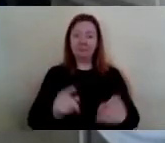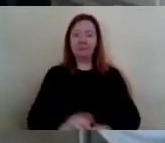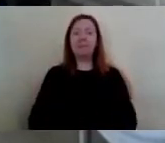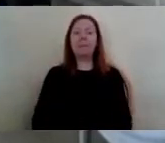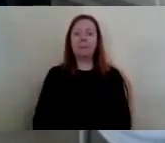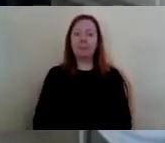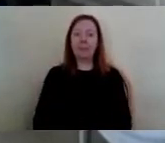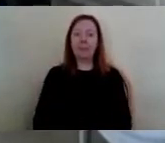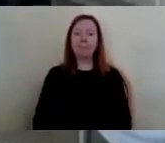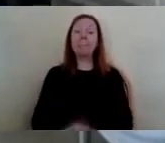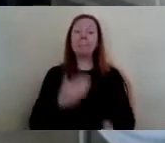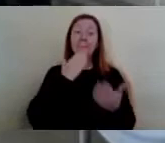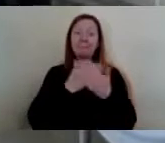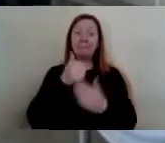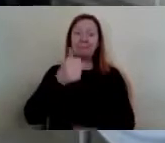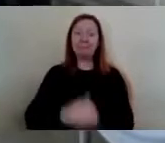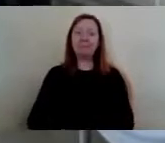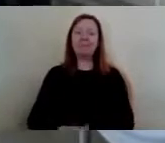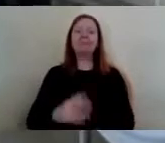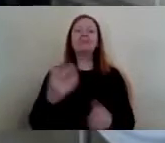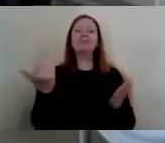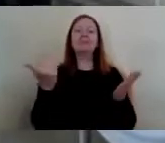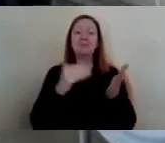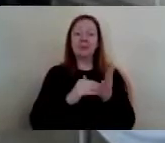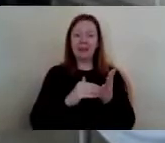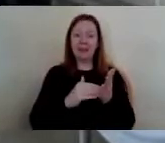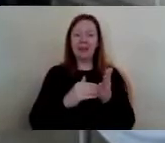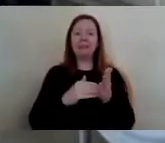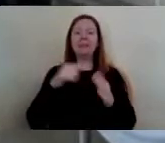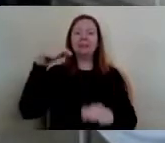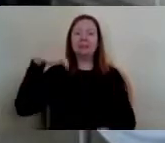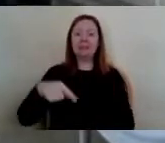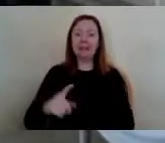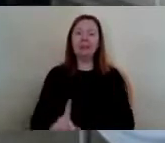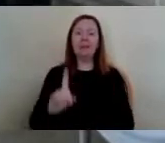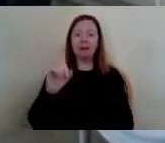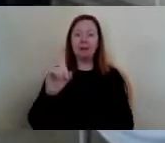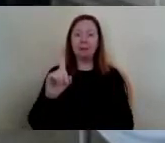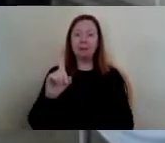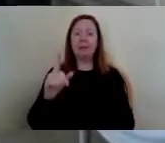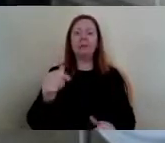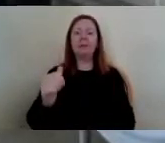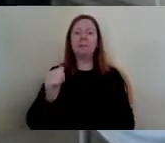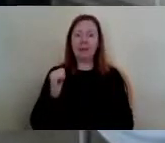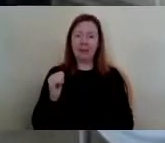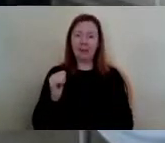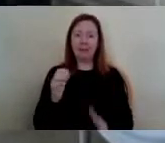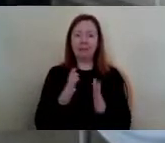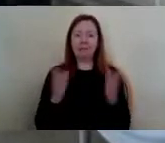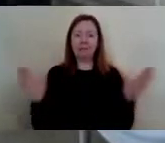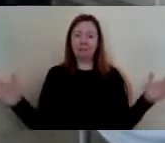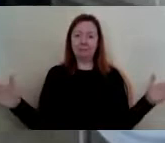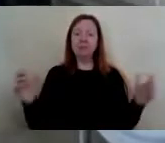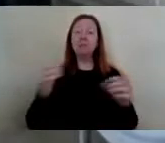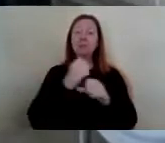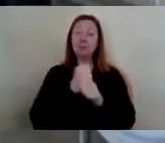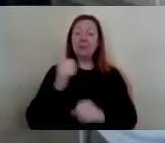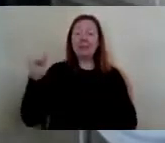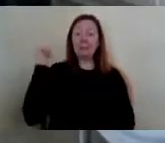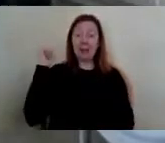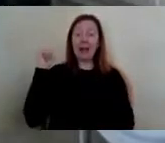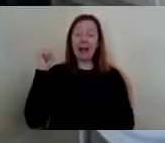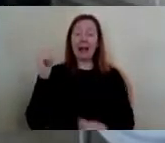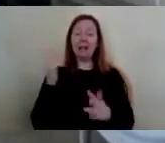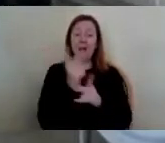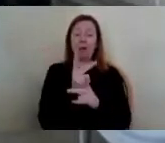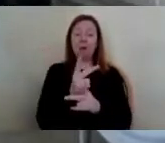and together. Good. Keep going. Let's come in and down. Up. Elbows back. Squeeze those shoulder blades. Let's hold